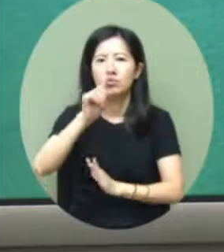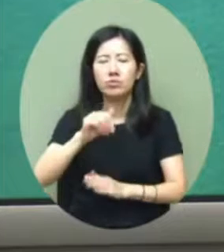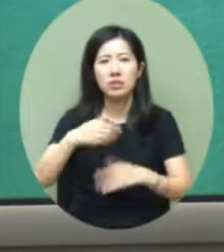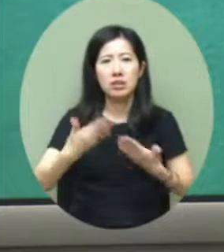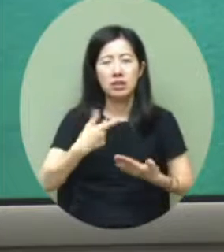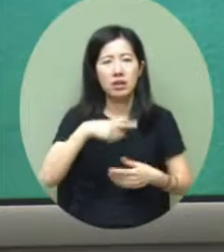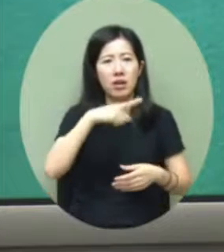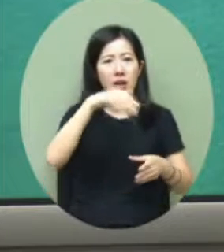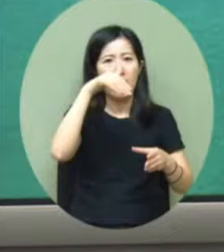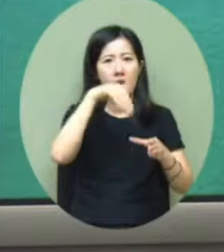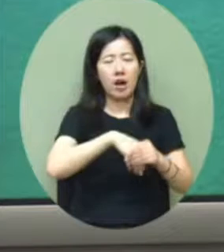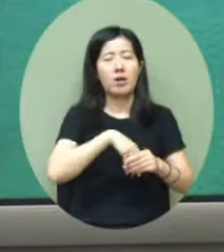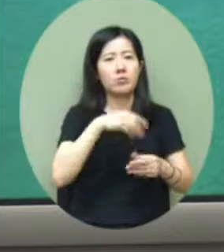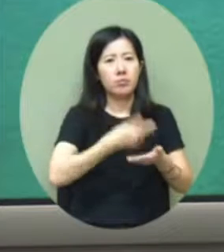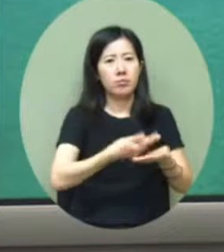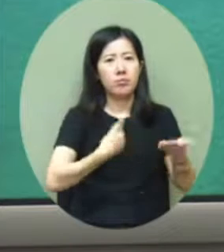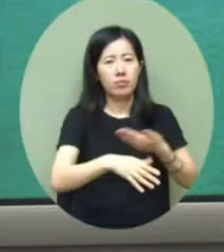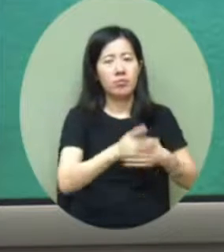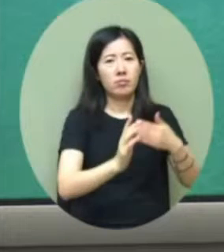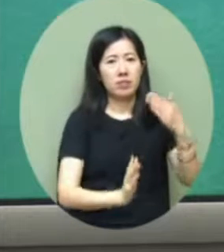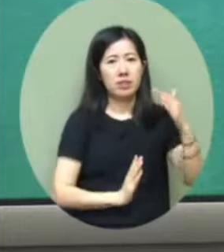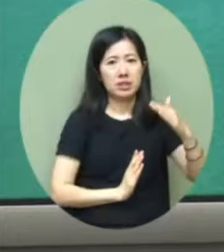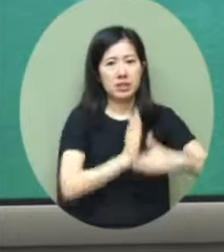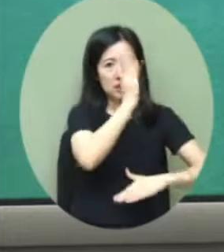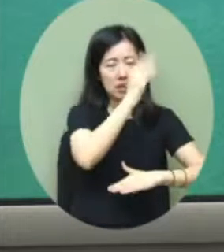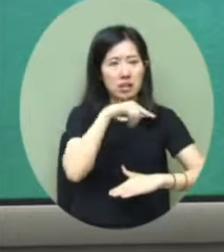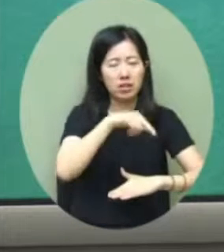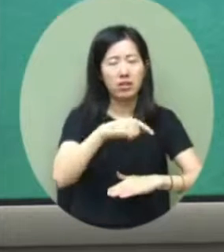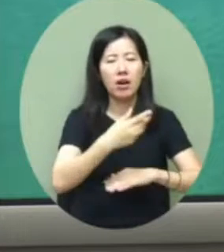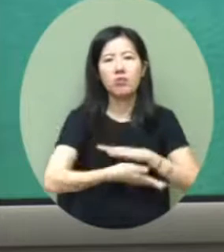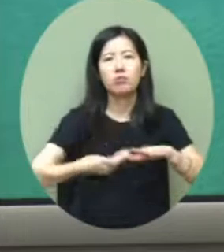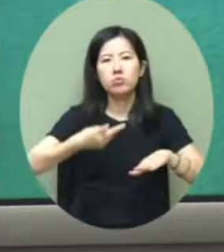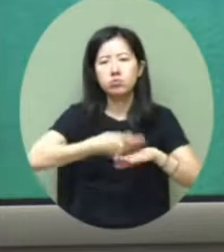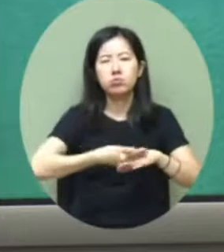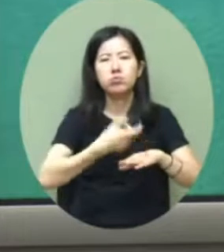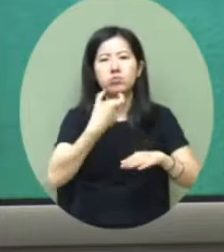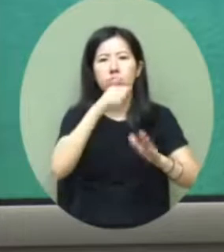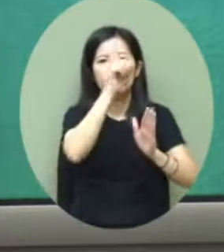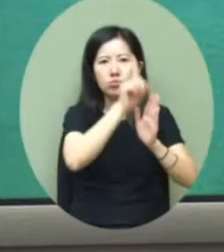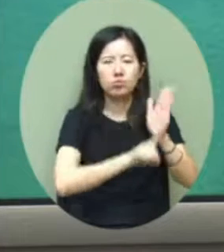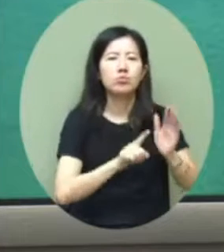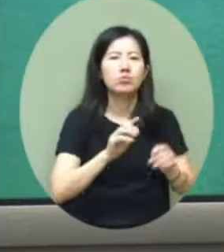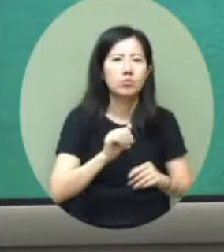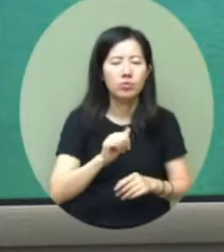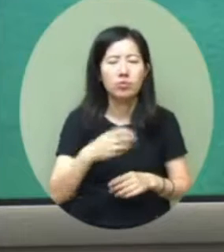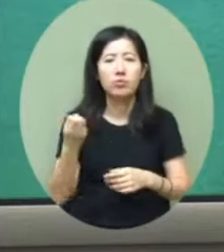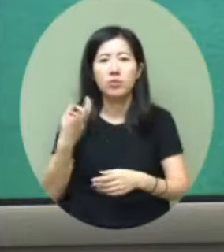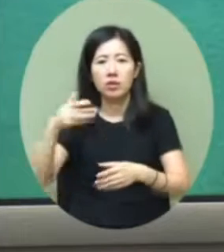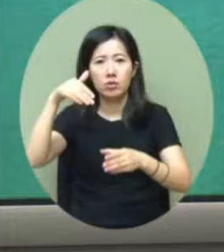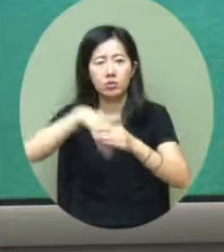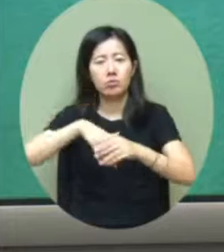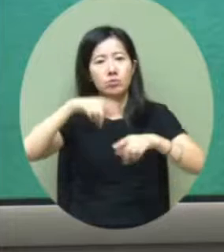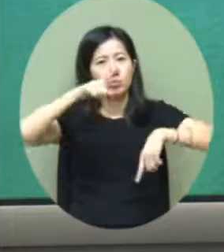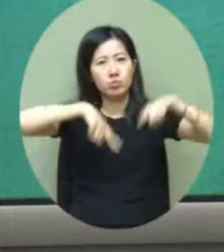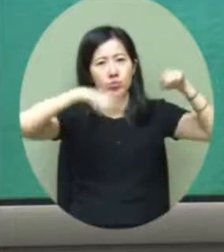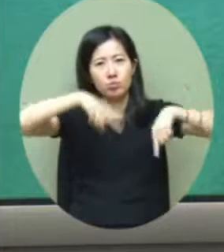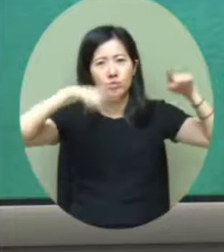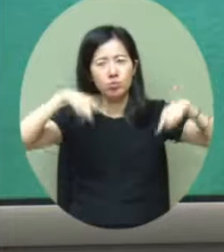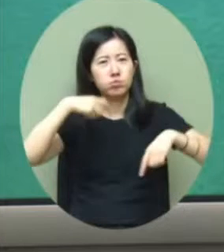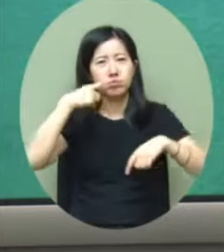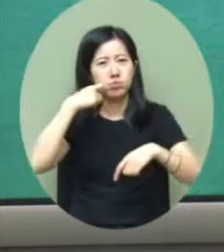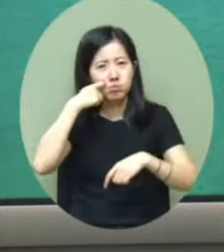of capital mobility in the market. There will be oversubscription. The values of